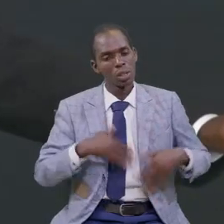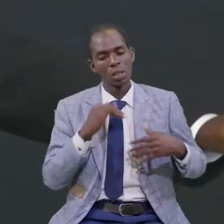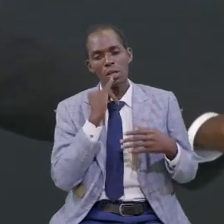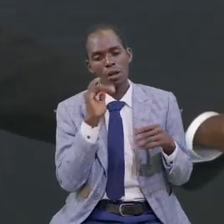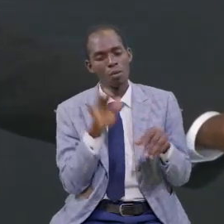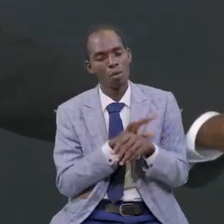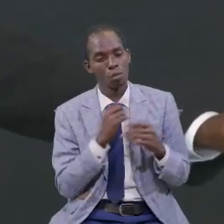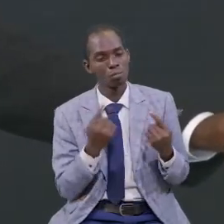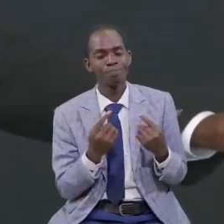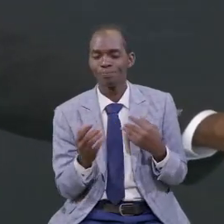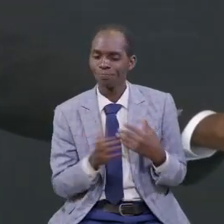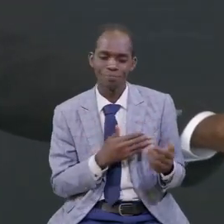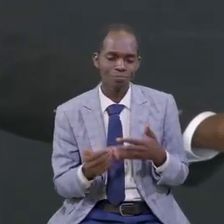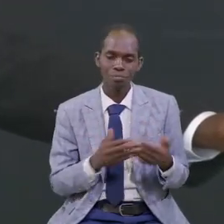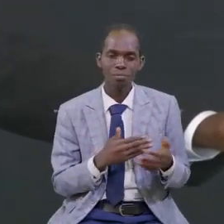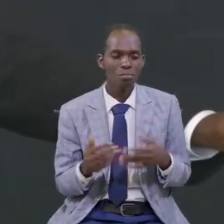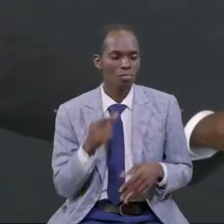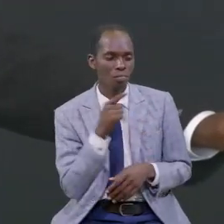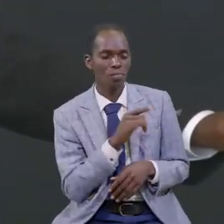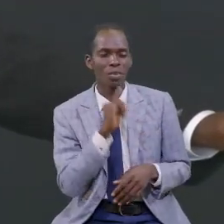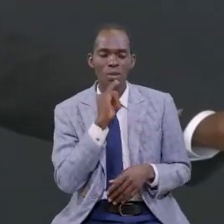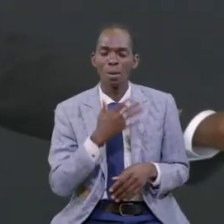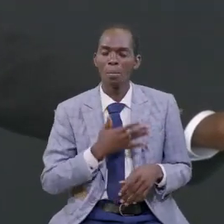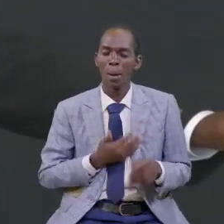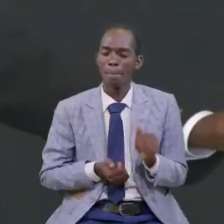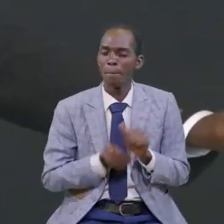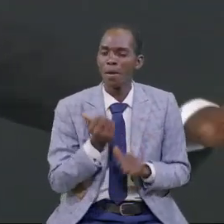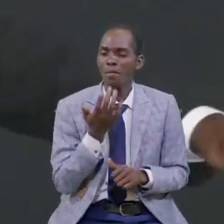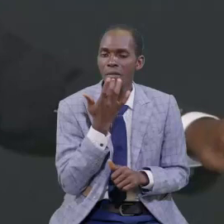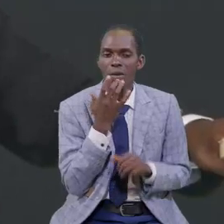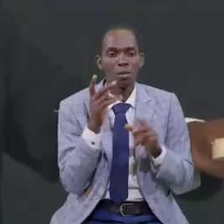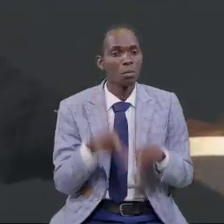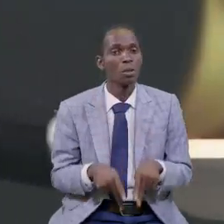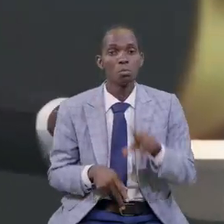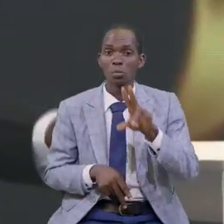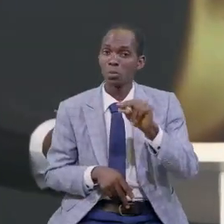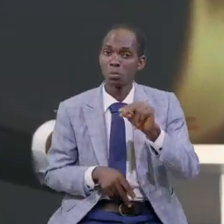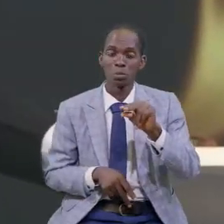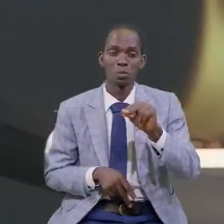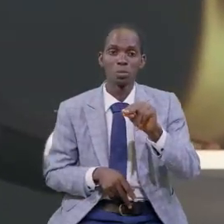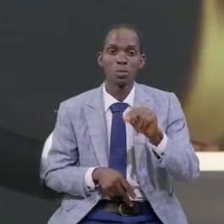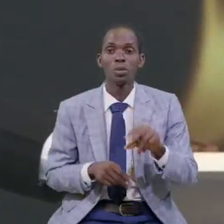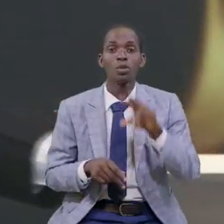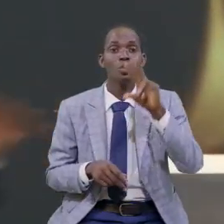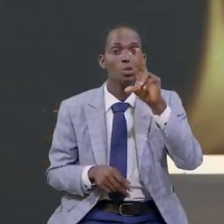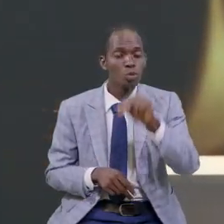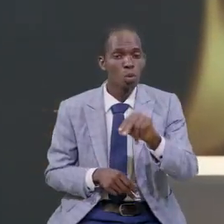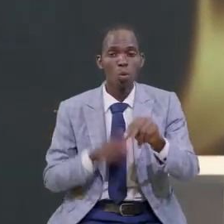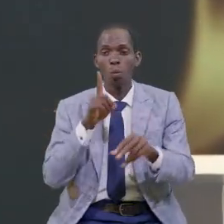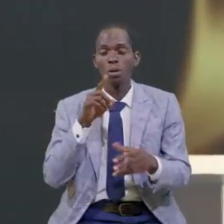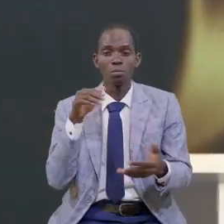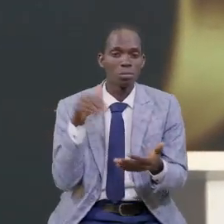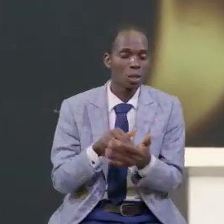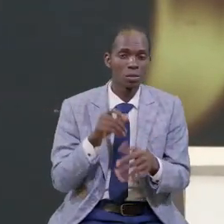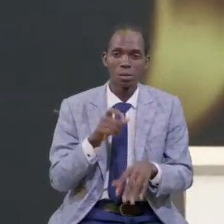same, is my favorite? No. No. 1,000 times, 1,000,000 times? No.